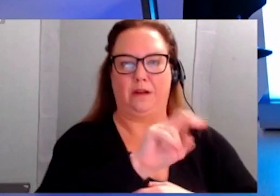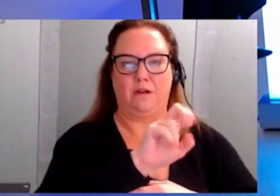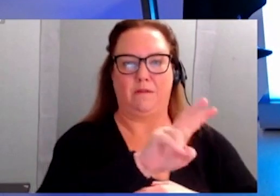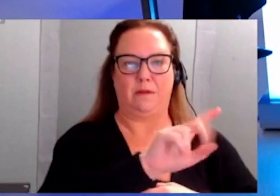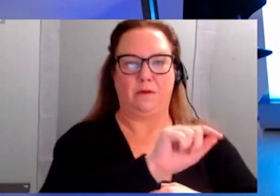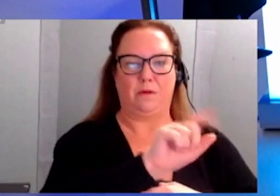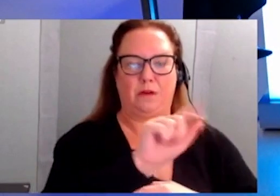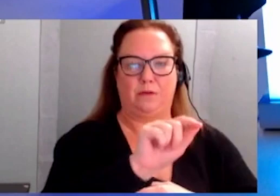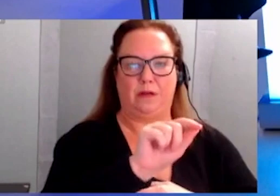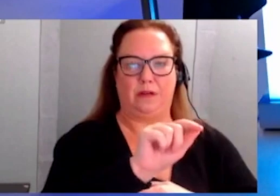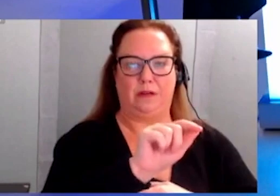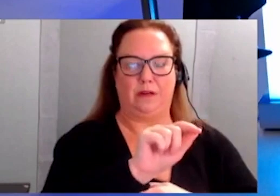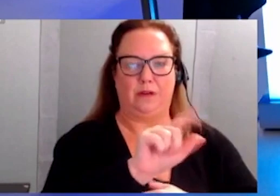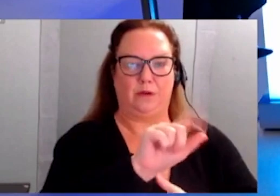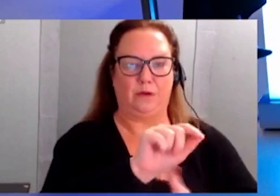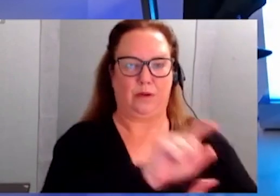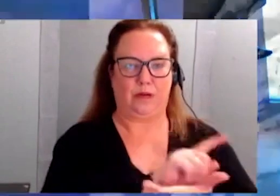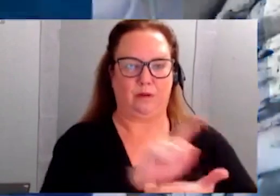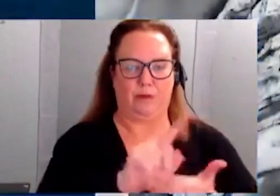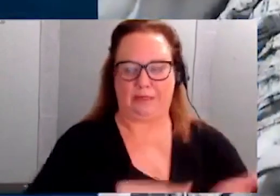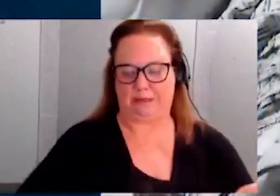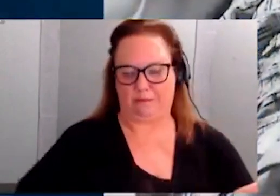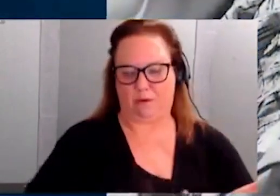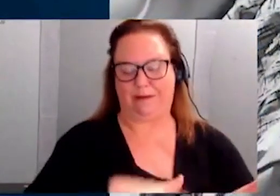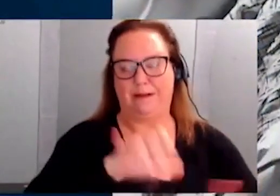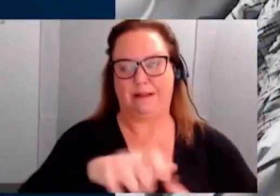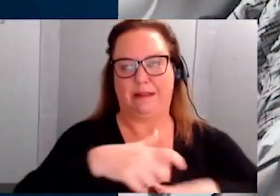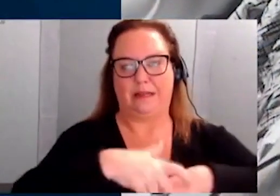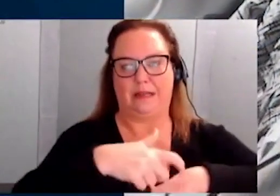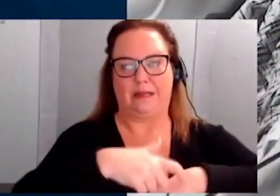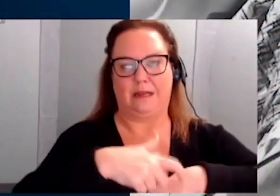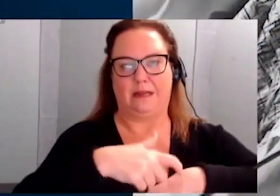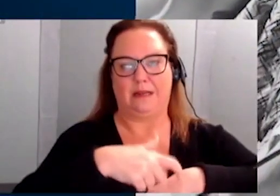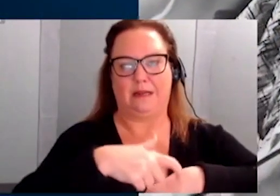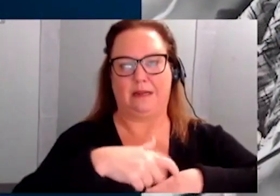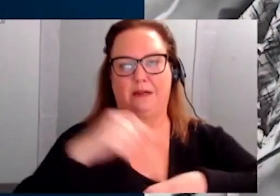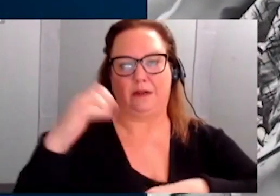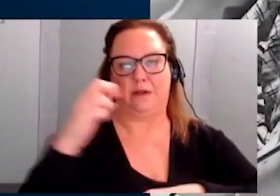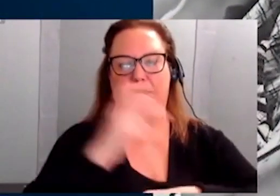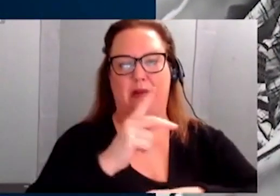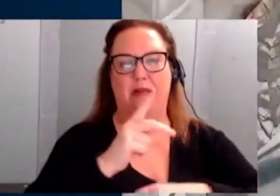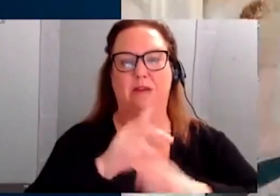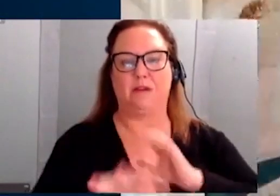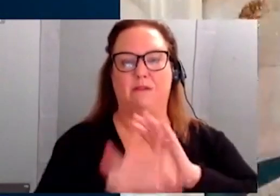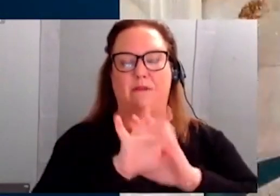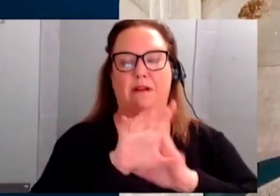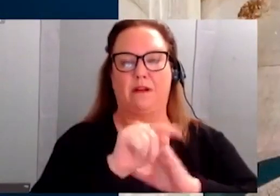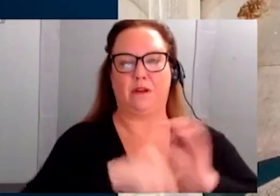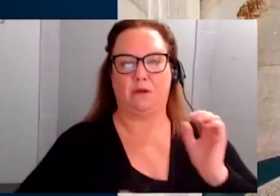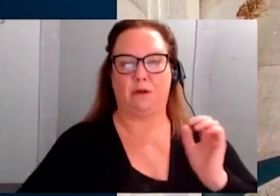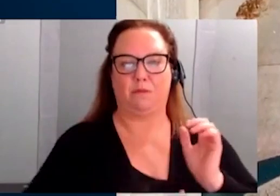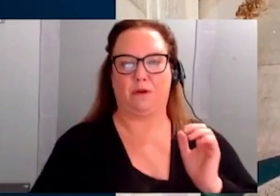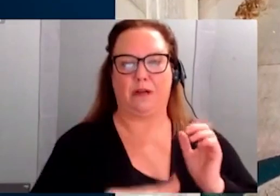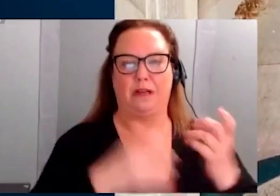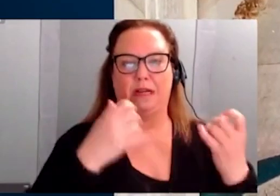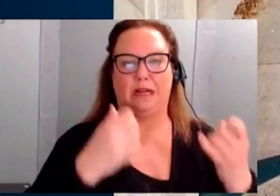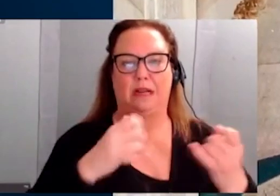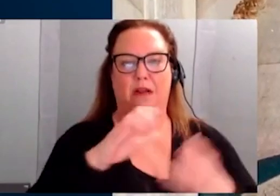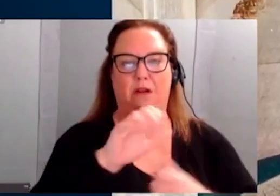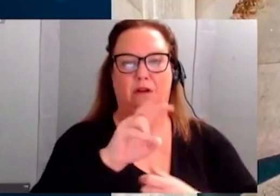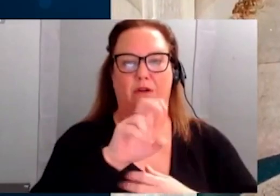were 20 weeks along at the time. Take us back, though, to the moment you found out you were pregnant and now you were COVID